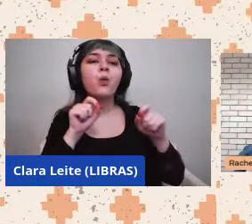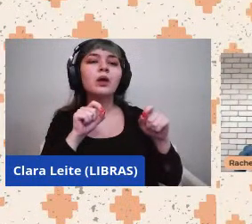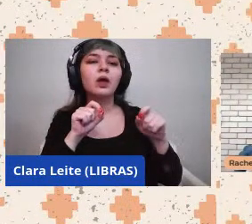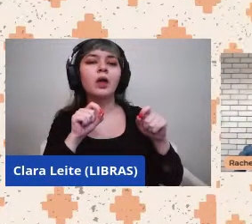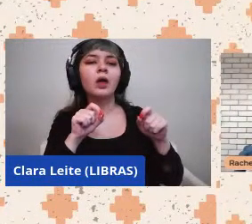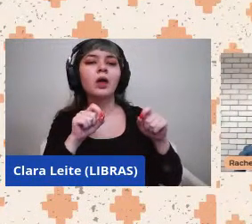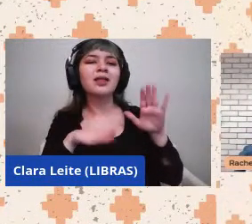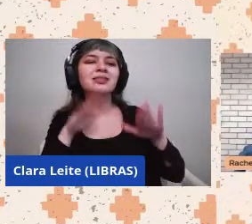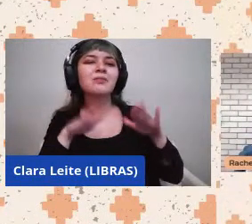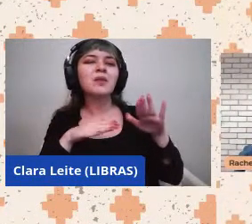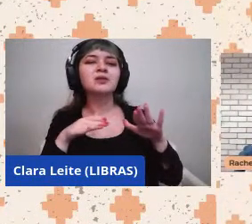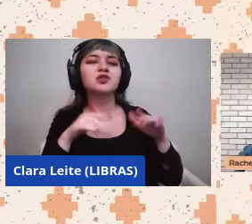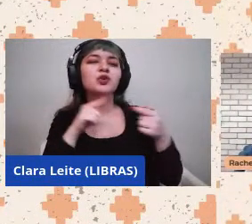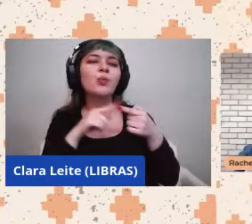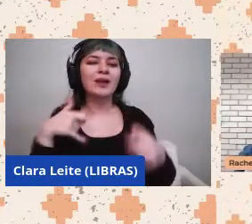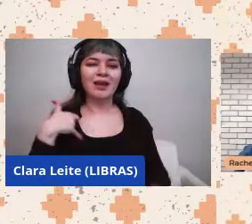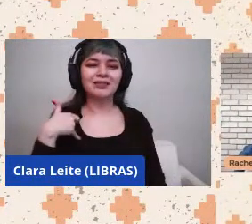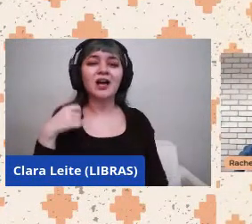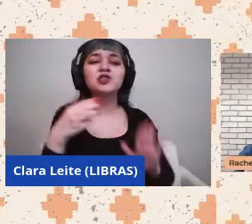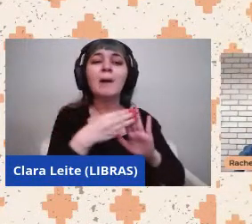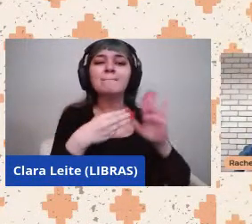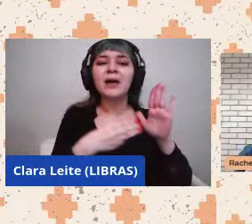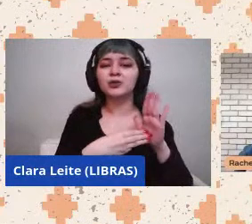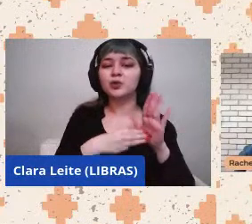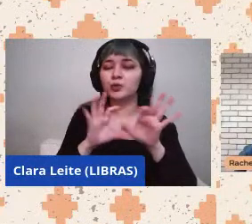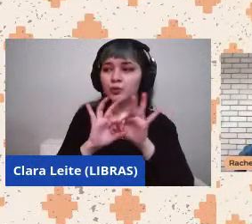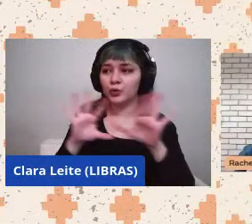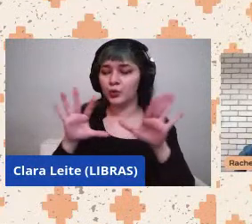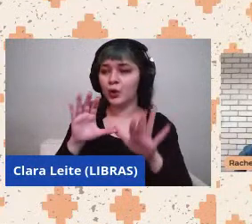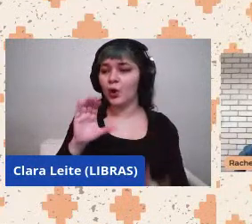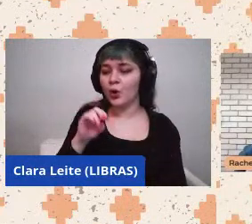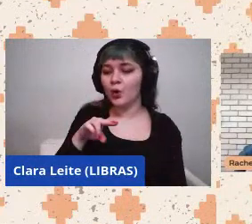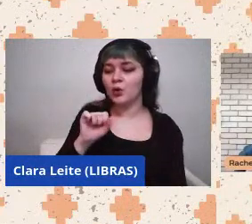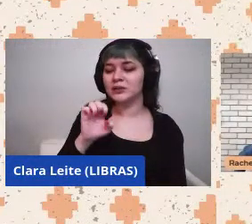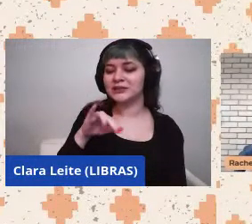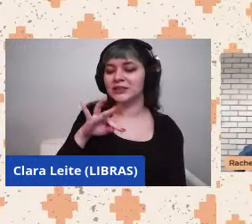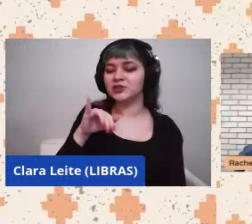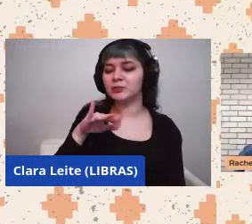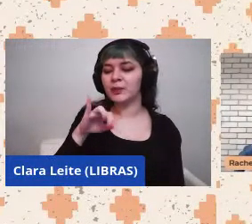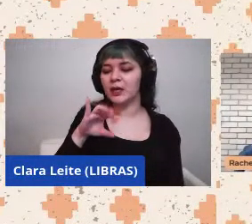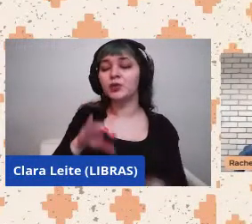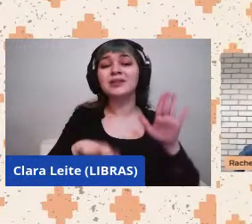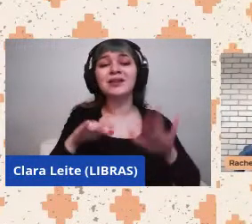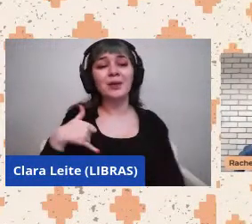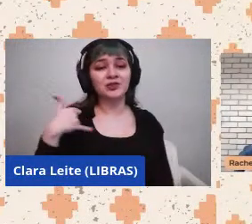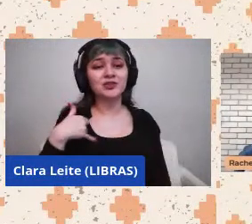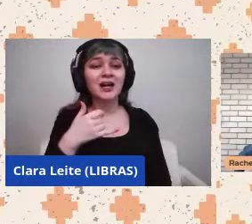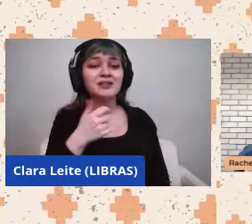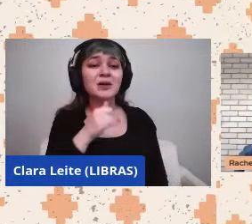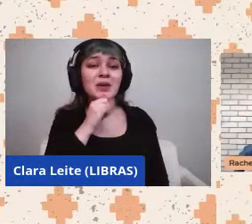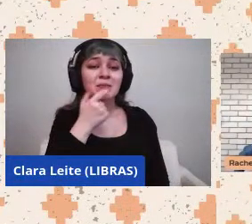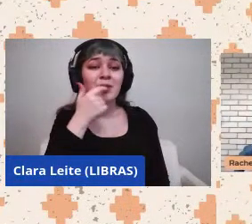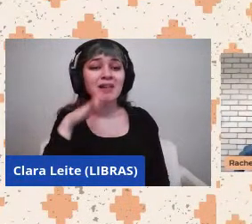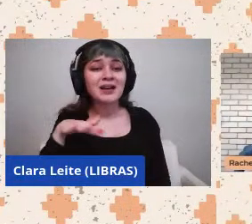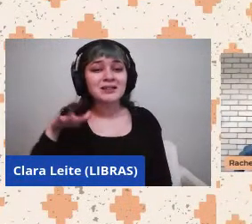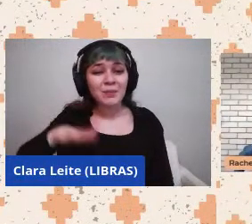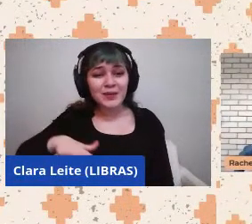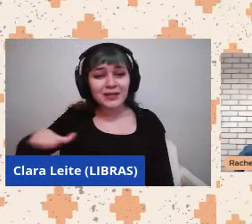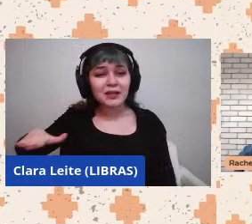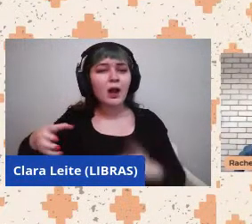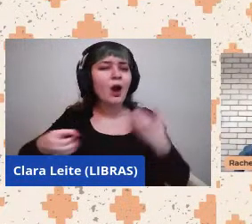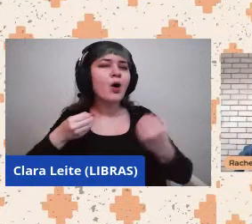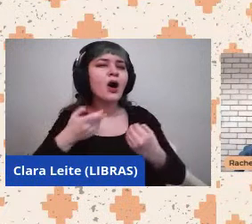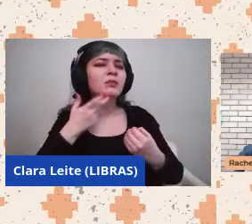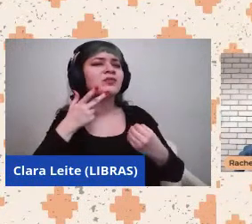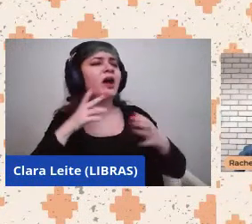of consent. So, if children, how do young children consent to be part of research? And there's been quite a lot of work